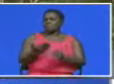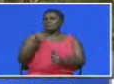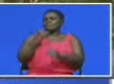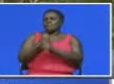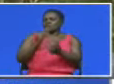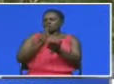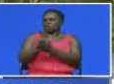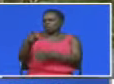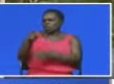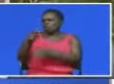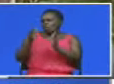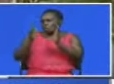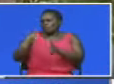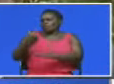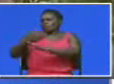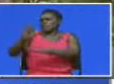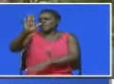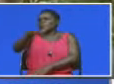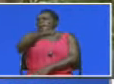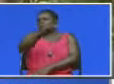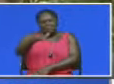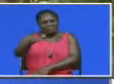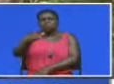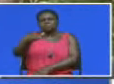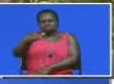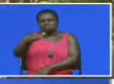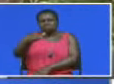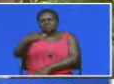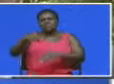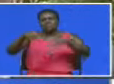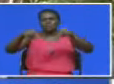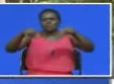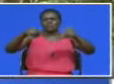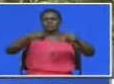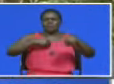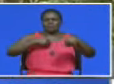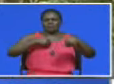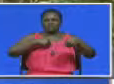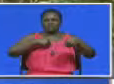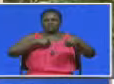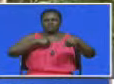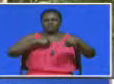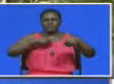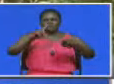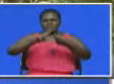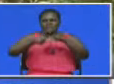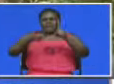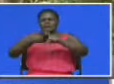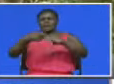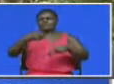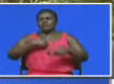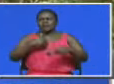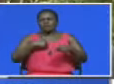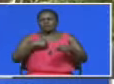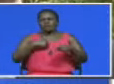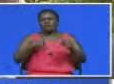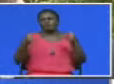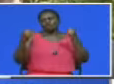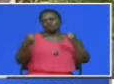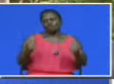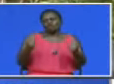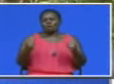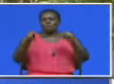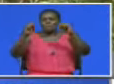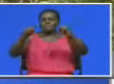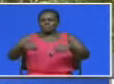sure the person you are sending to parliament is a person who has the stature and the composure to be